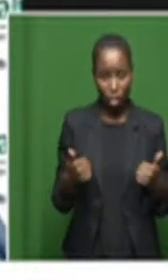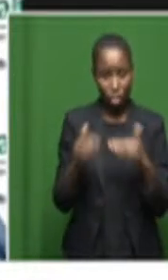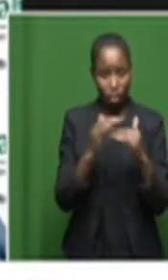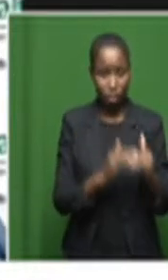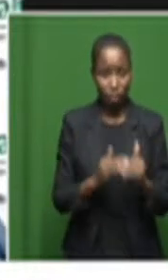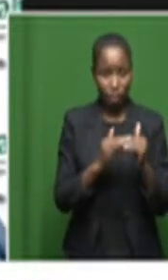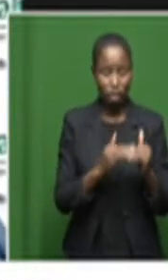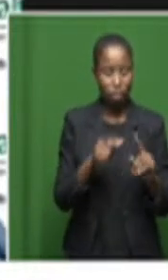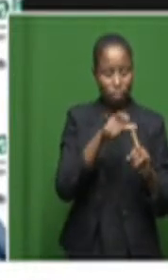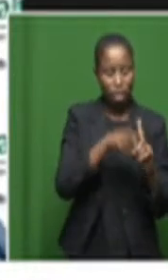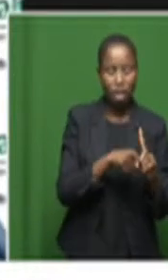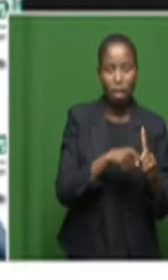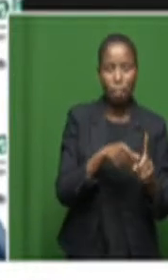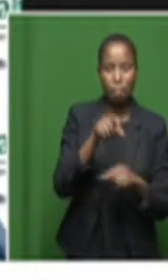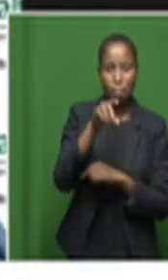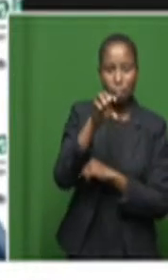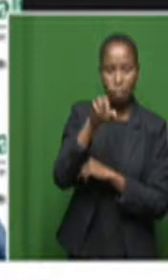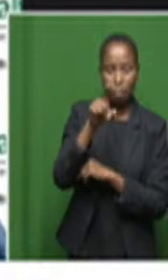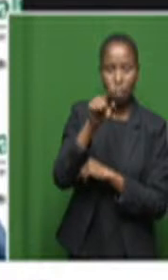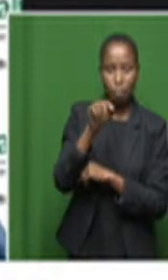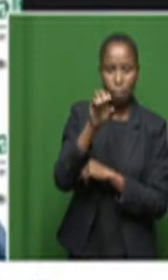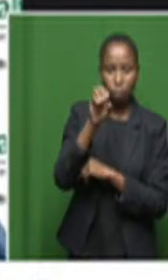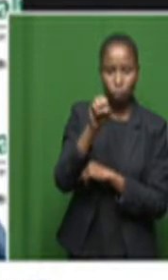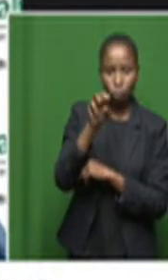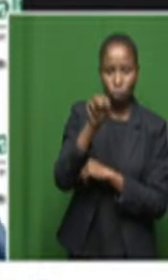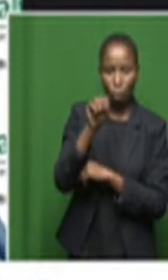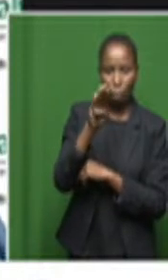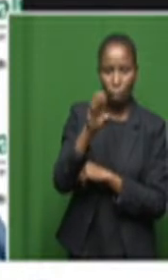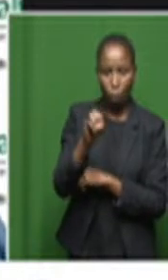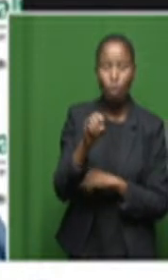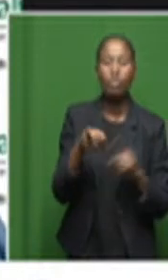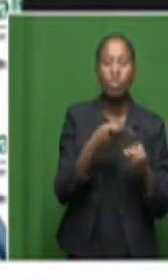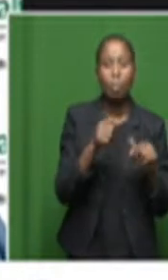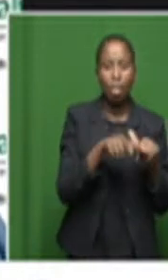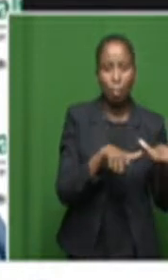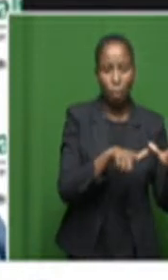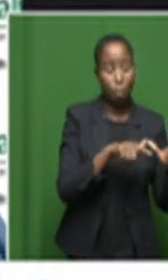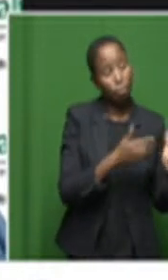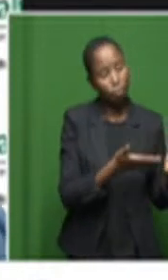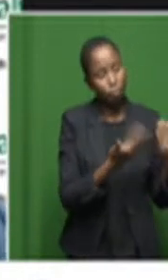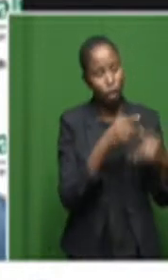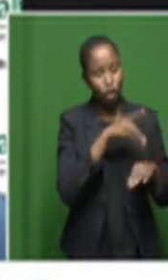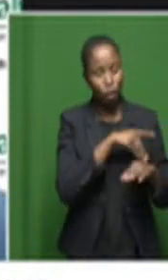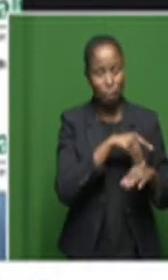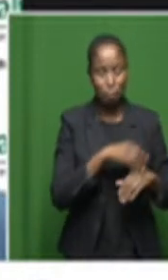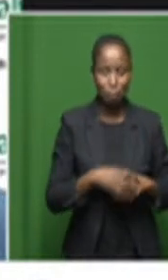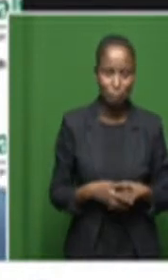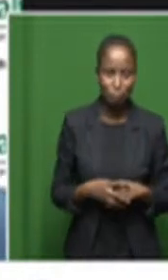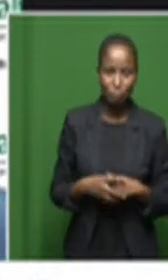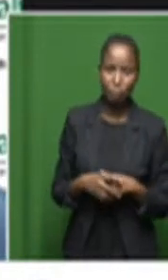Dr. Dhlomo, who's going to take us through the presentation from Limpopo Province. Over to you, Doc.